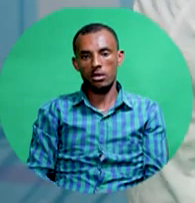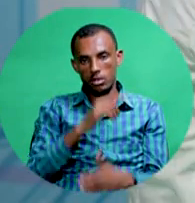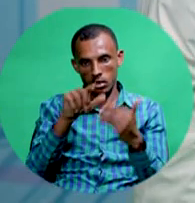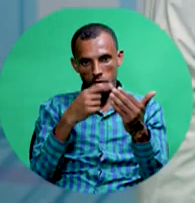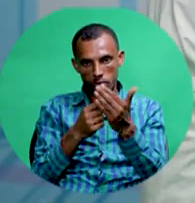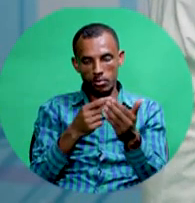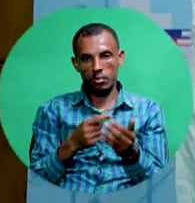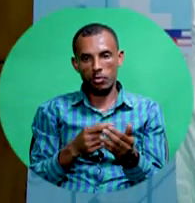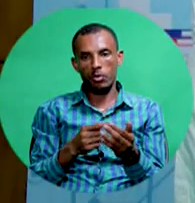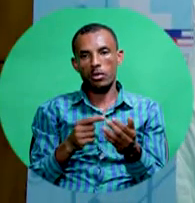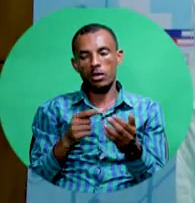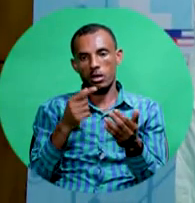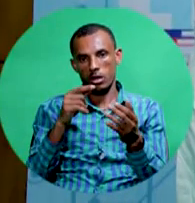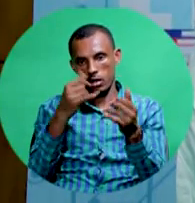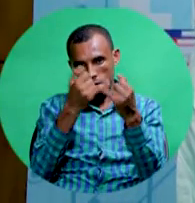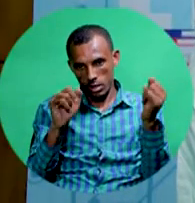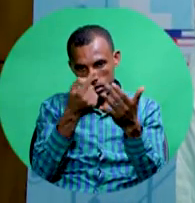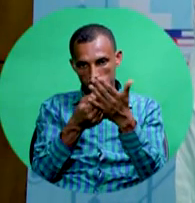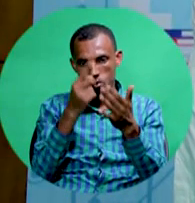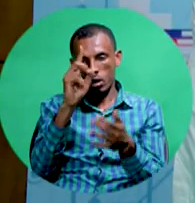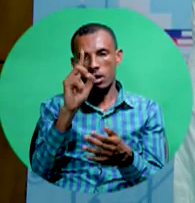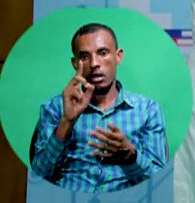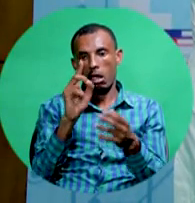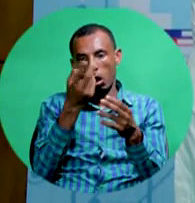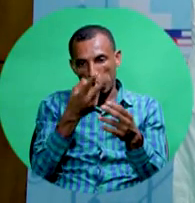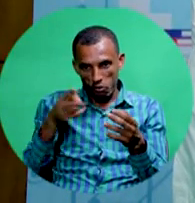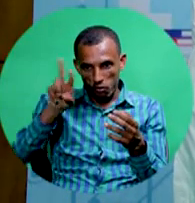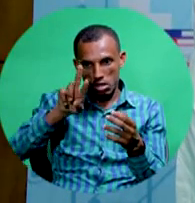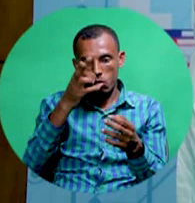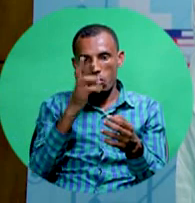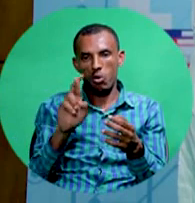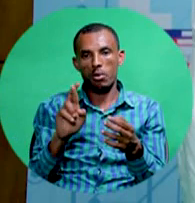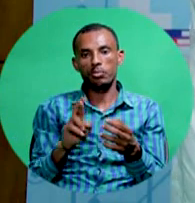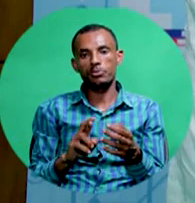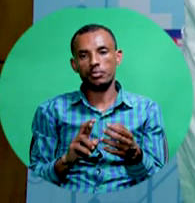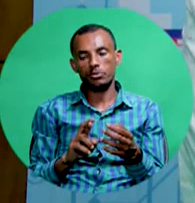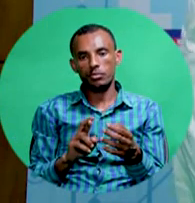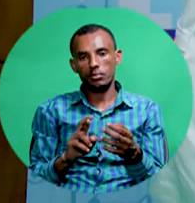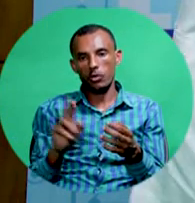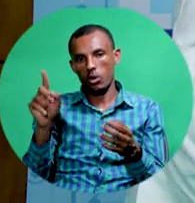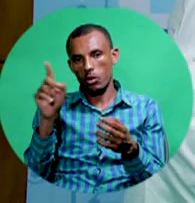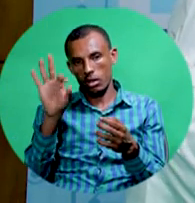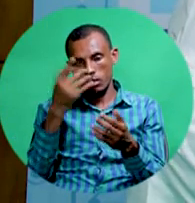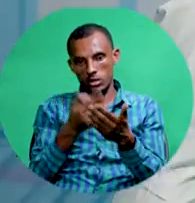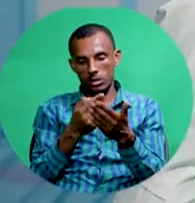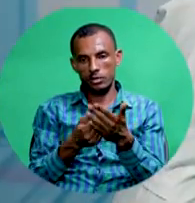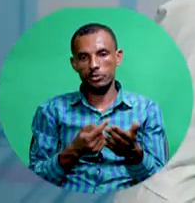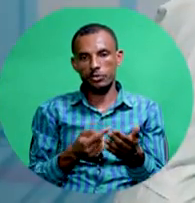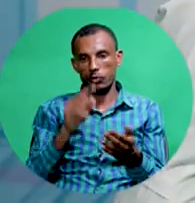therefore when you divide this one you can just invert or you take the reciprocal of this one to here simply it